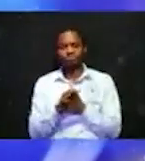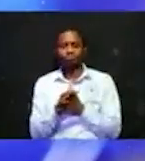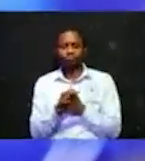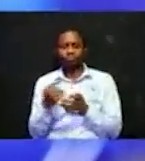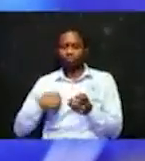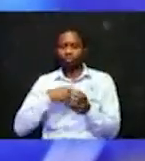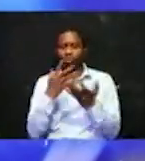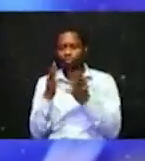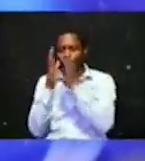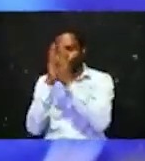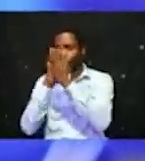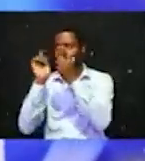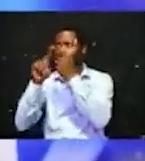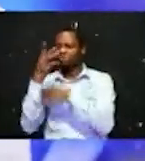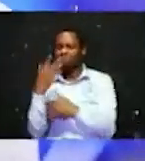grace or been